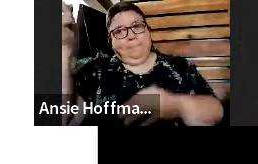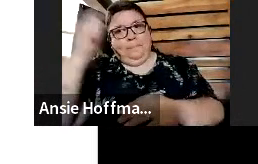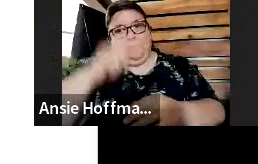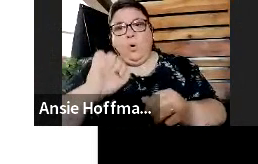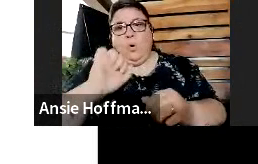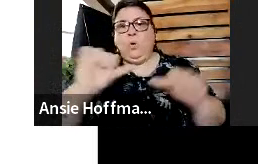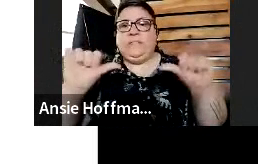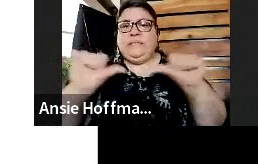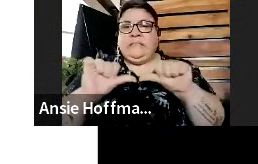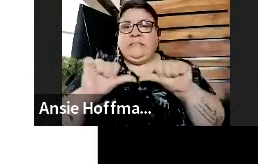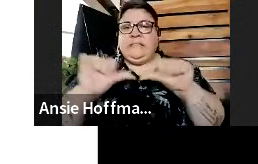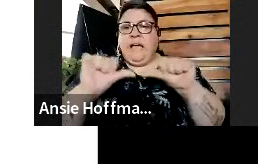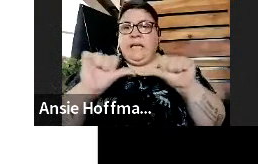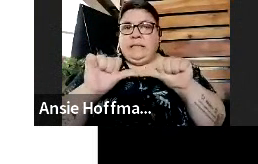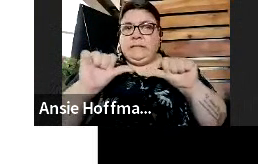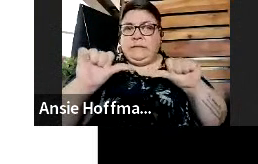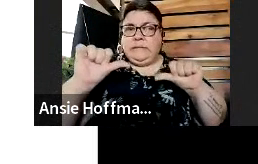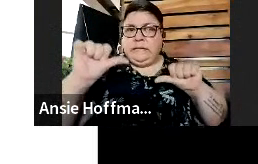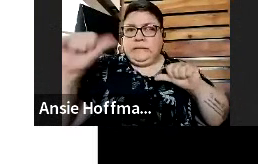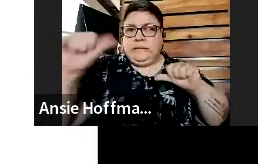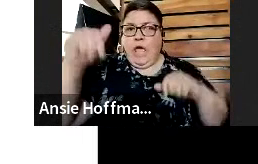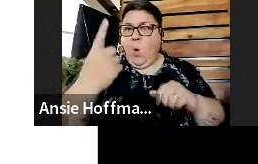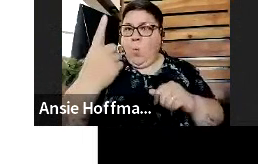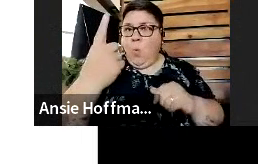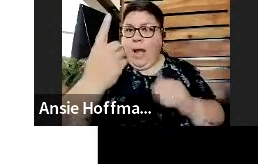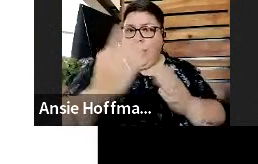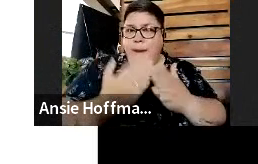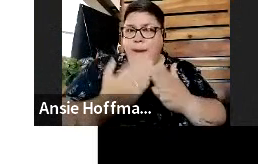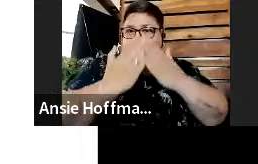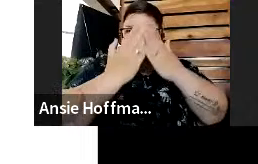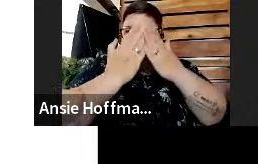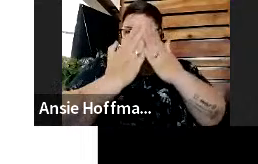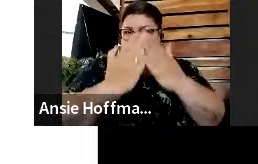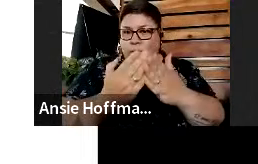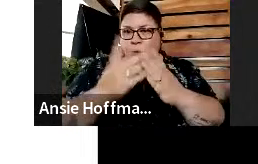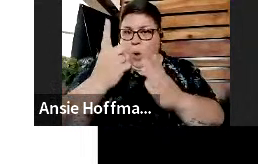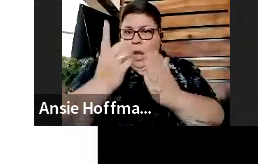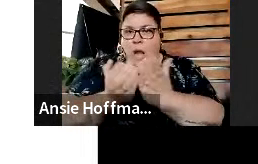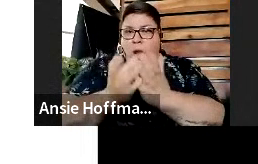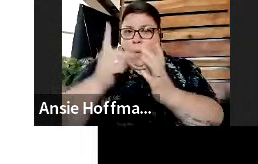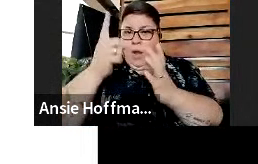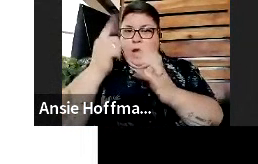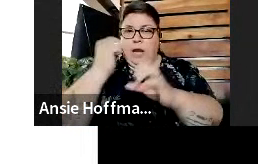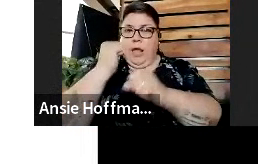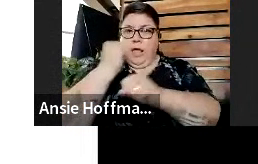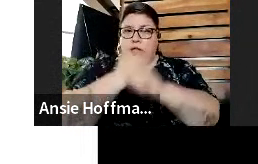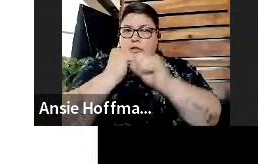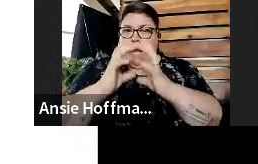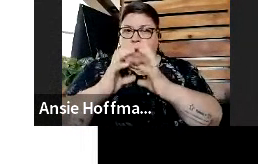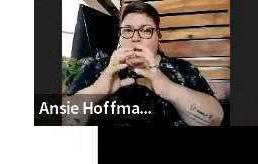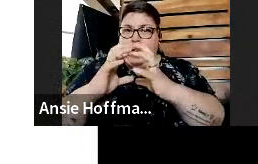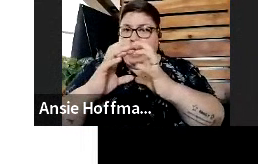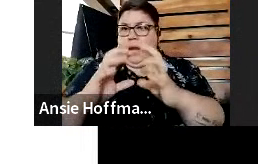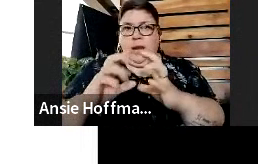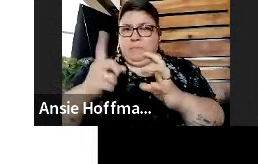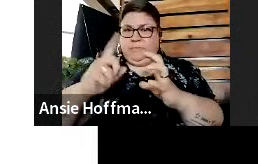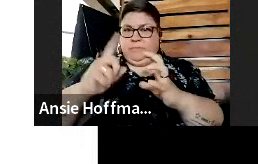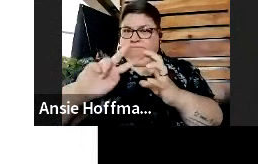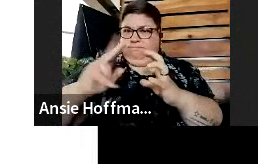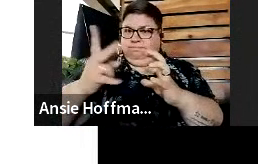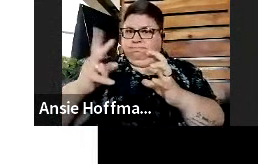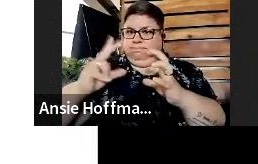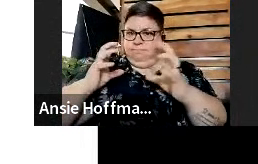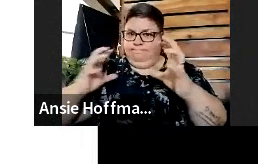be imported in one consignment. Hence, the Commissioner has made available a provision in terms of the